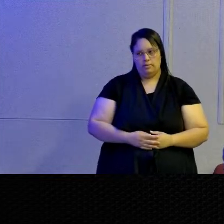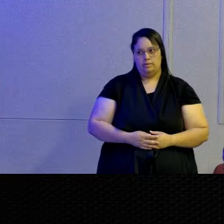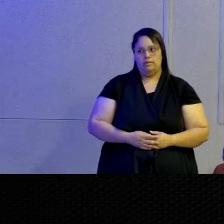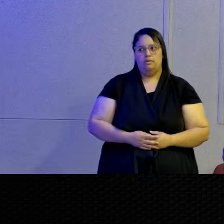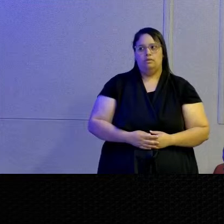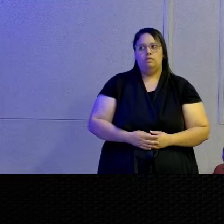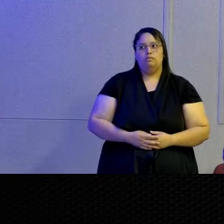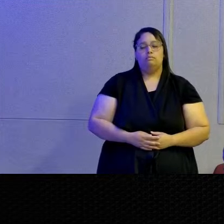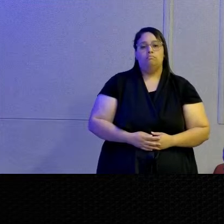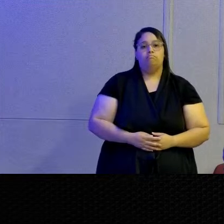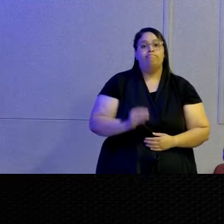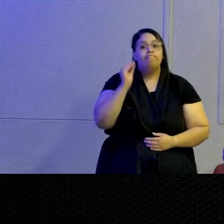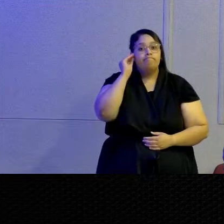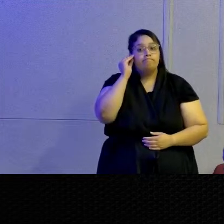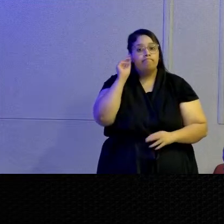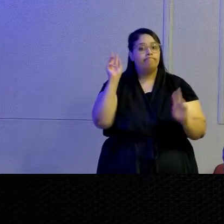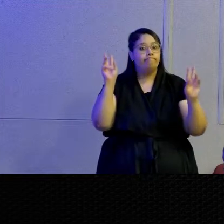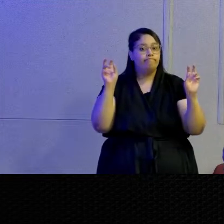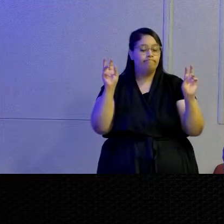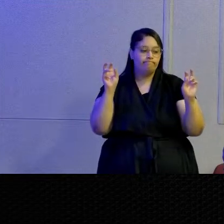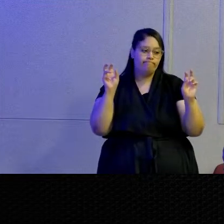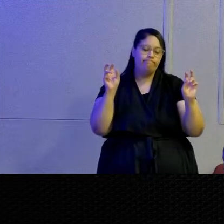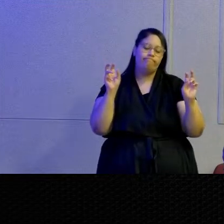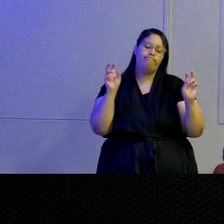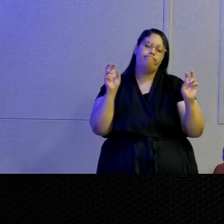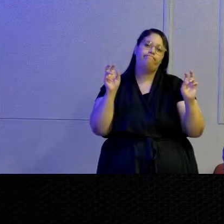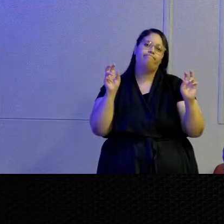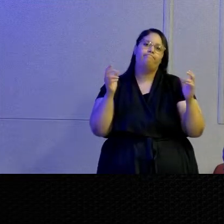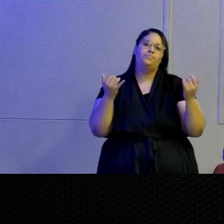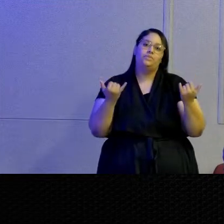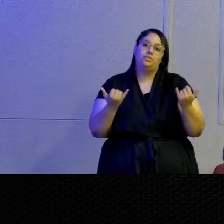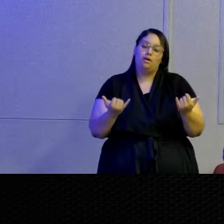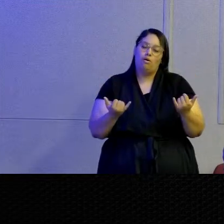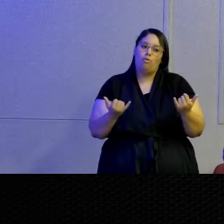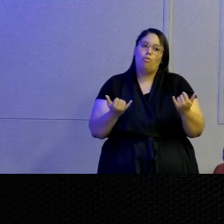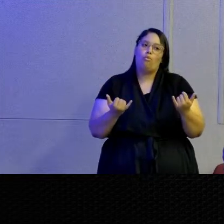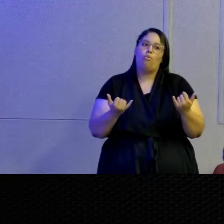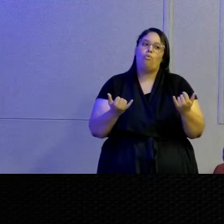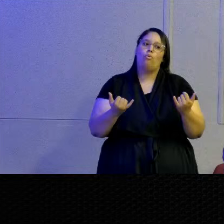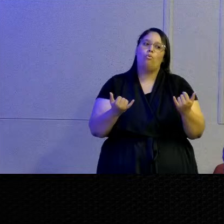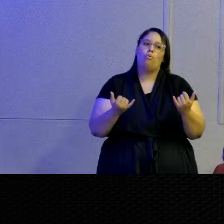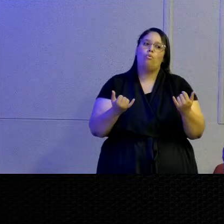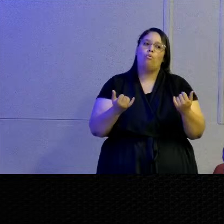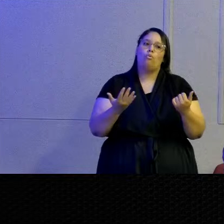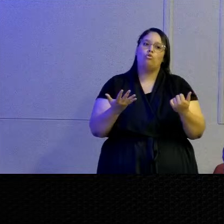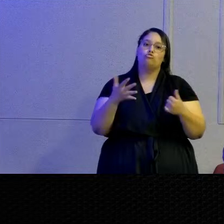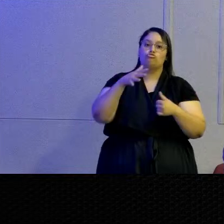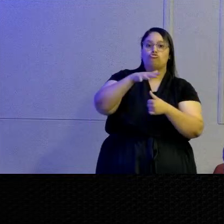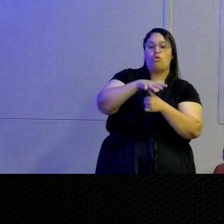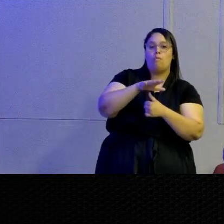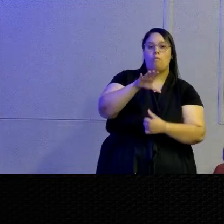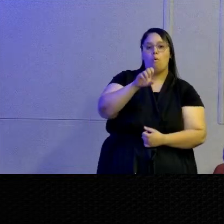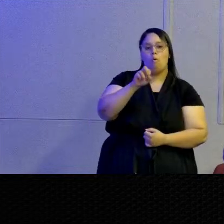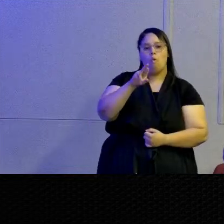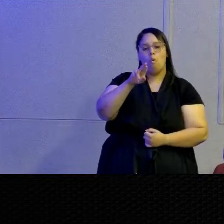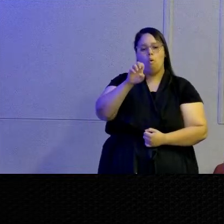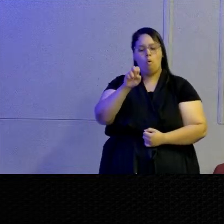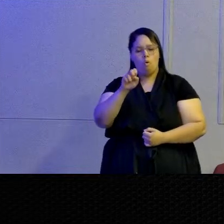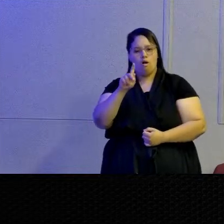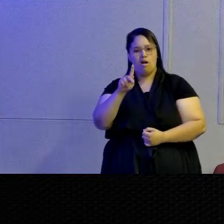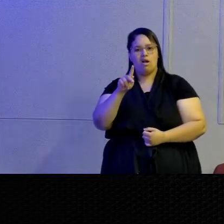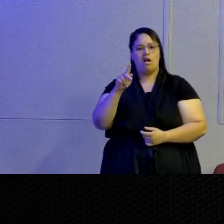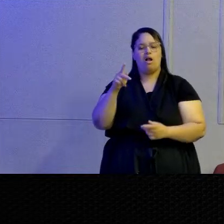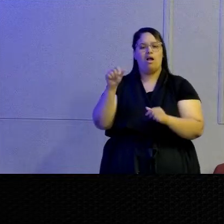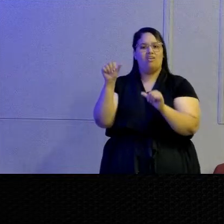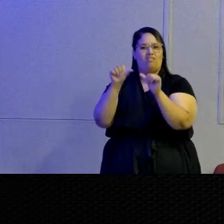particularly interesting topic, if I may say, at the moment, is that of top quark physics. And I'll